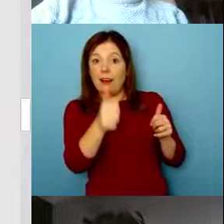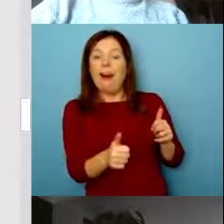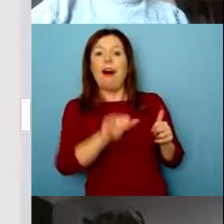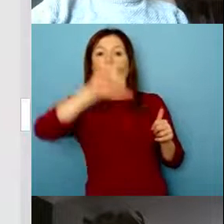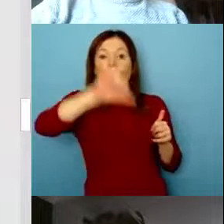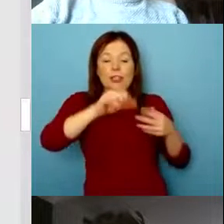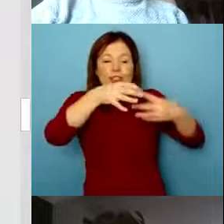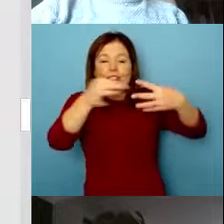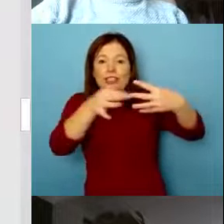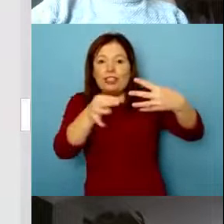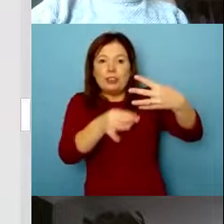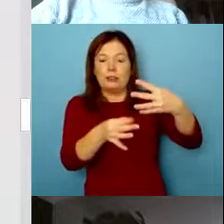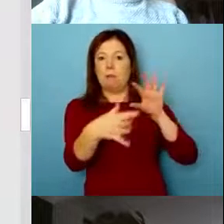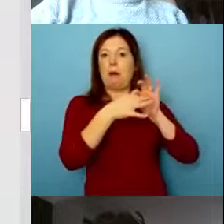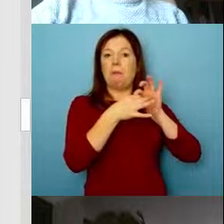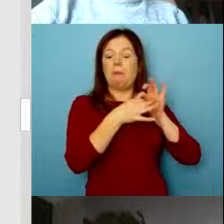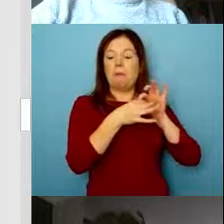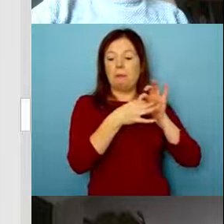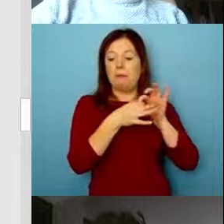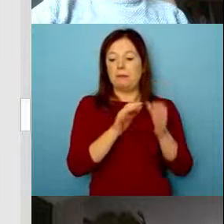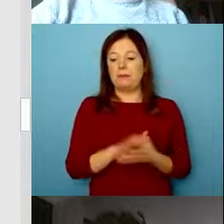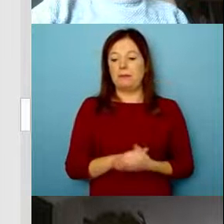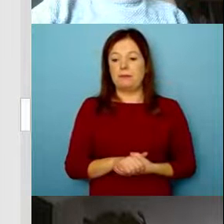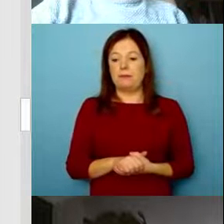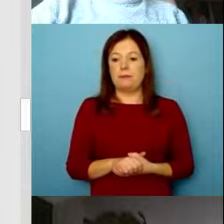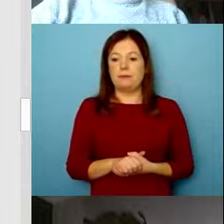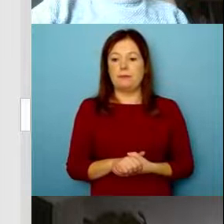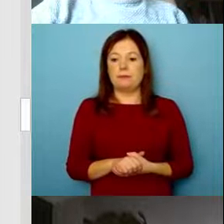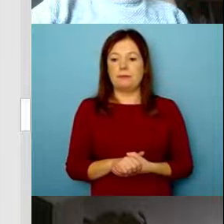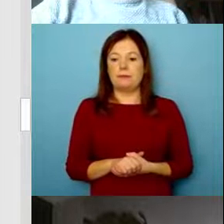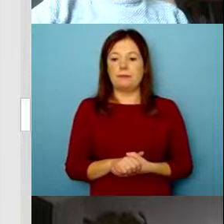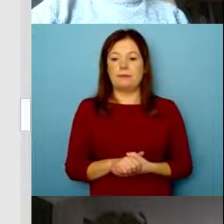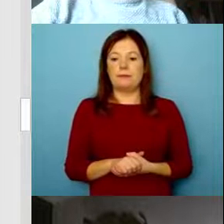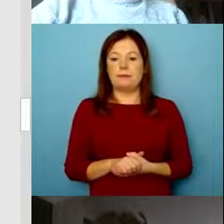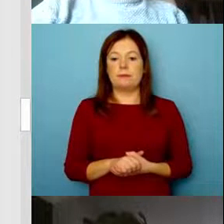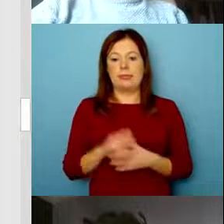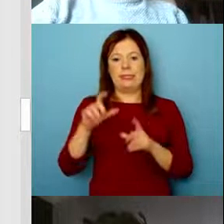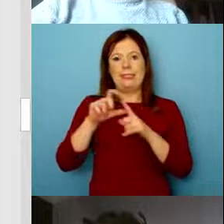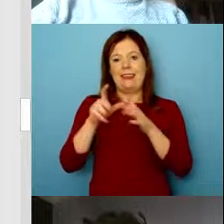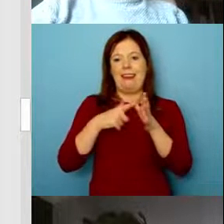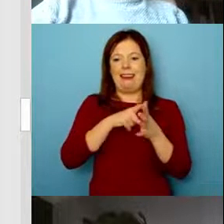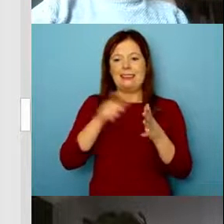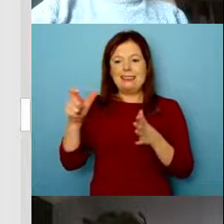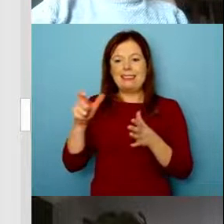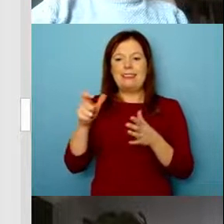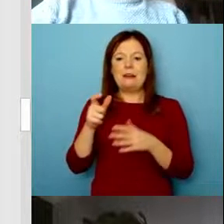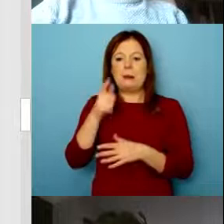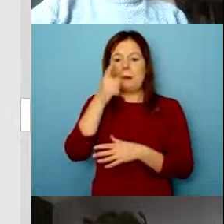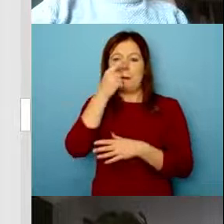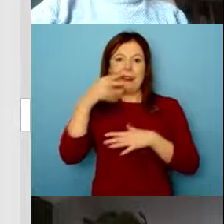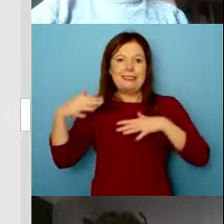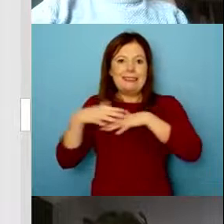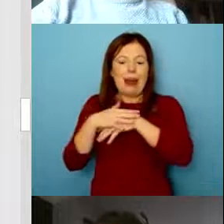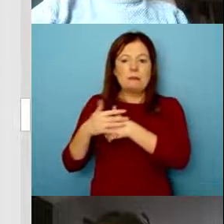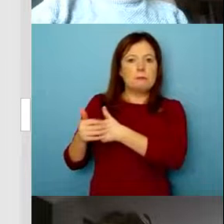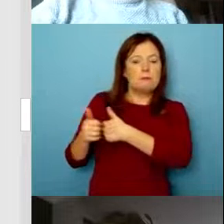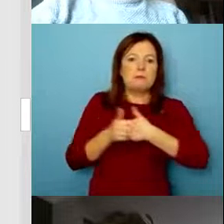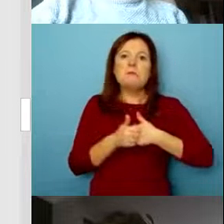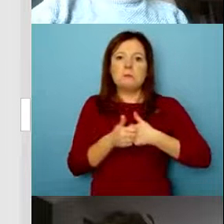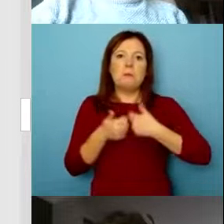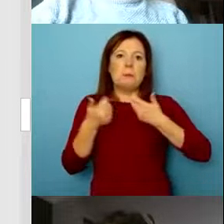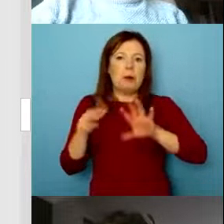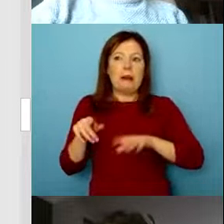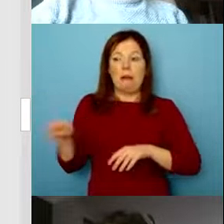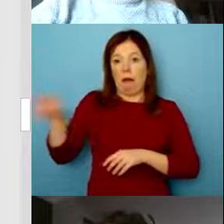design process supported particularly by DAC and AbilityNet, with testing and feedback loops from